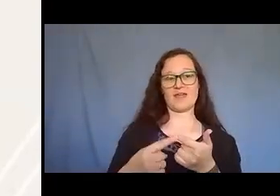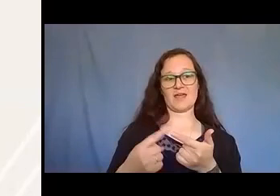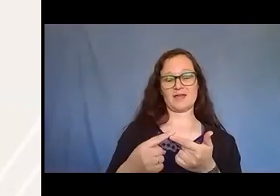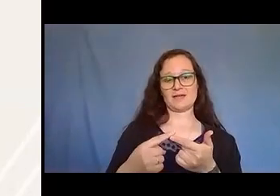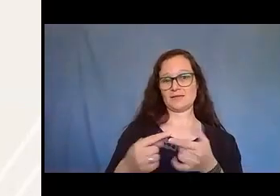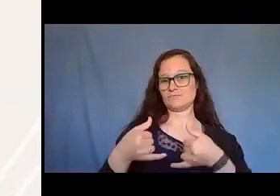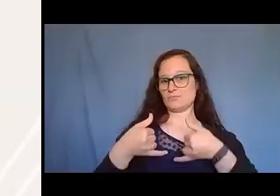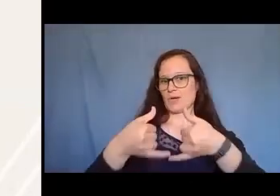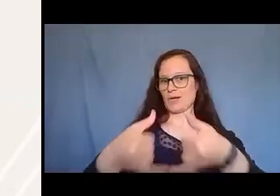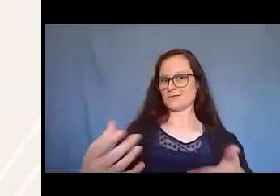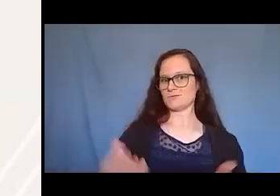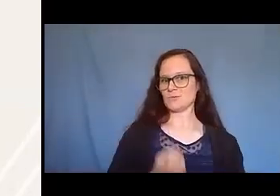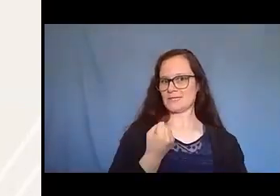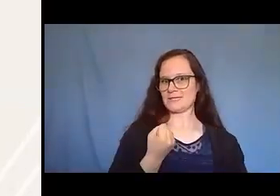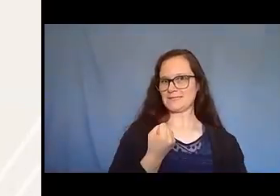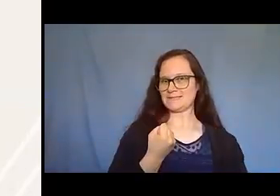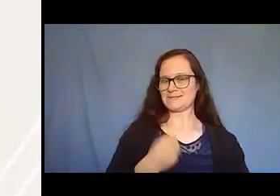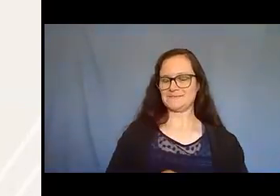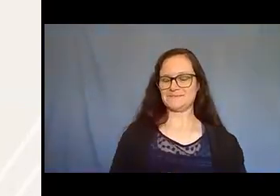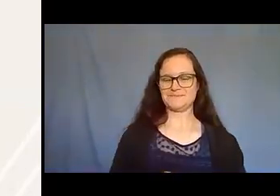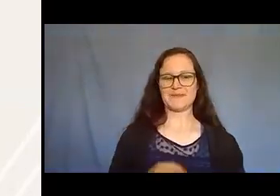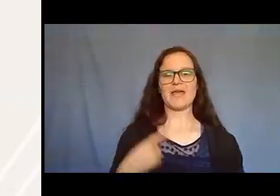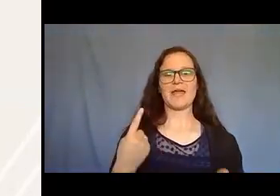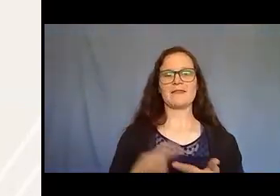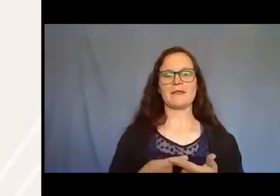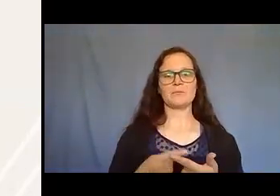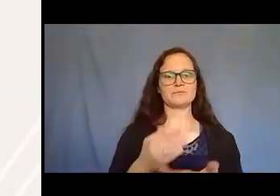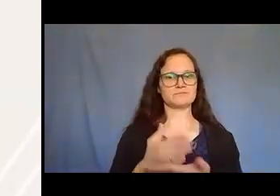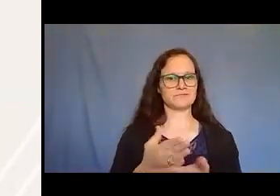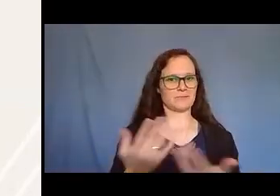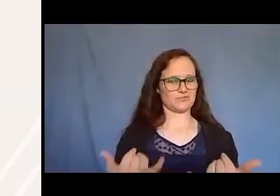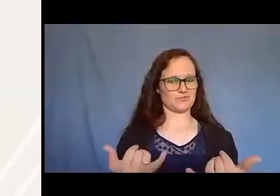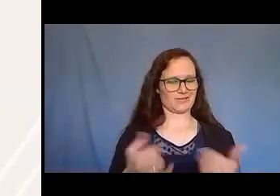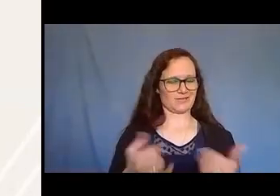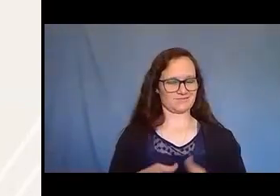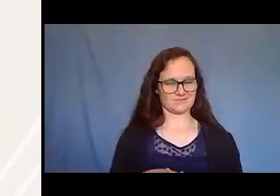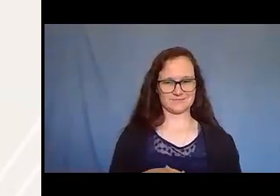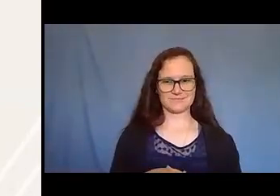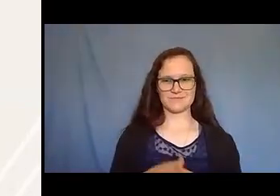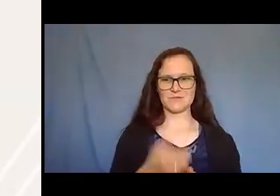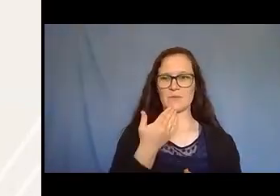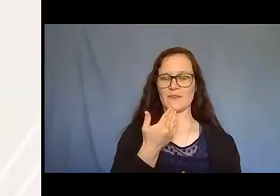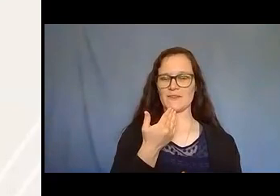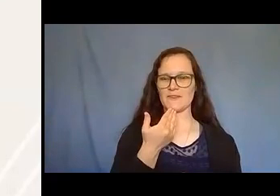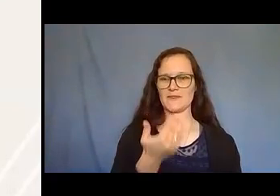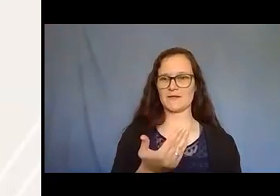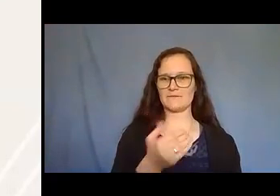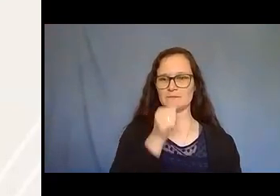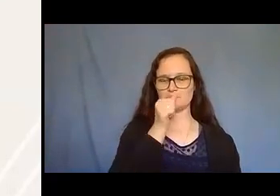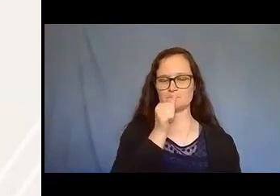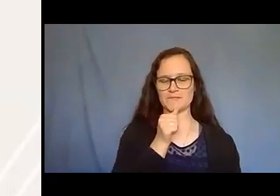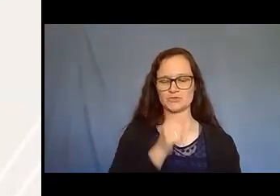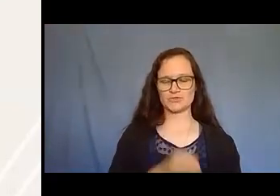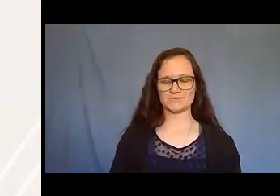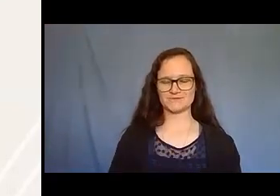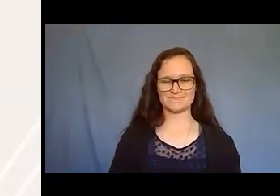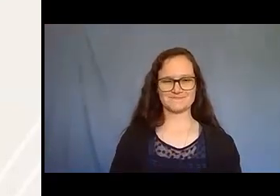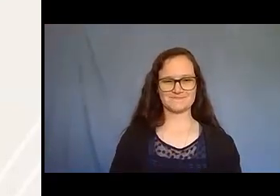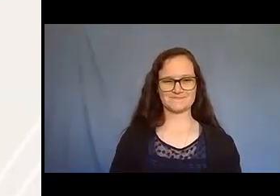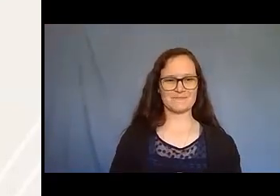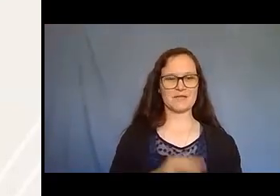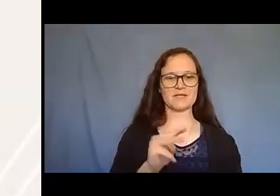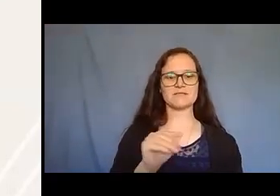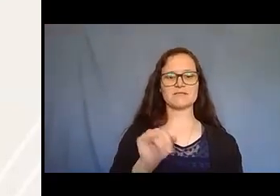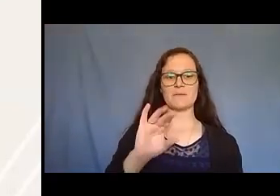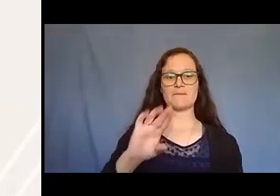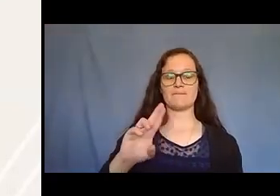the end, and then we'll adjourn. So thanks for everybody for hanging in there with us. So Michael Ray Whiting